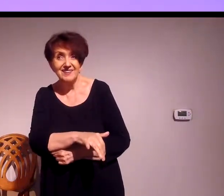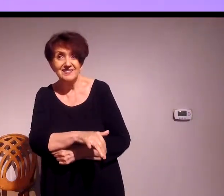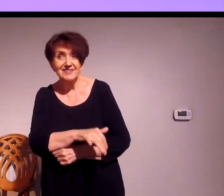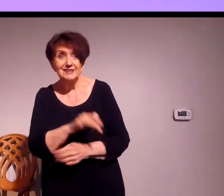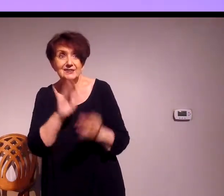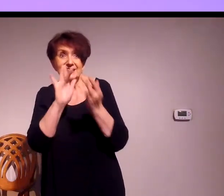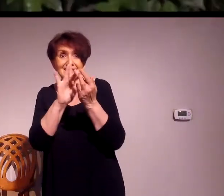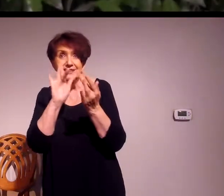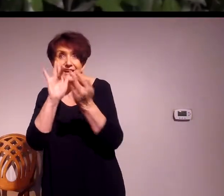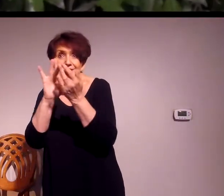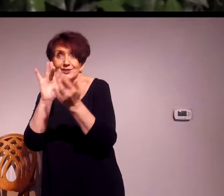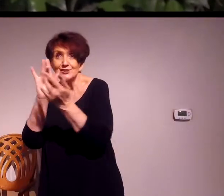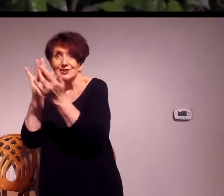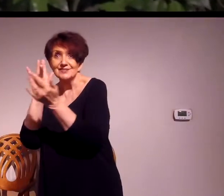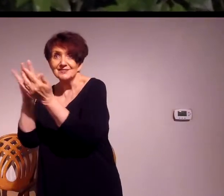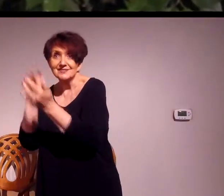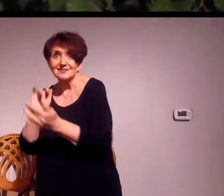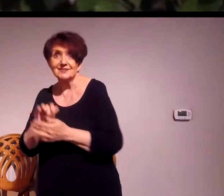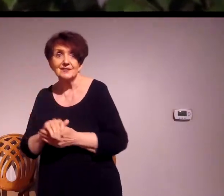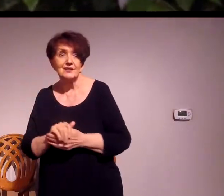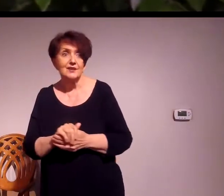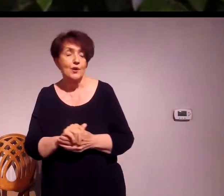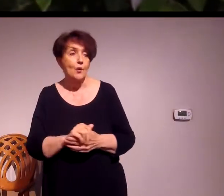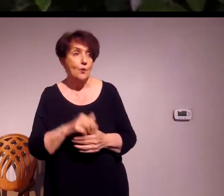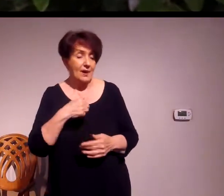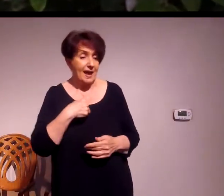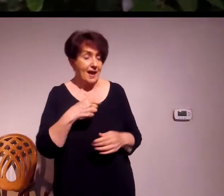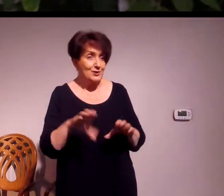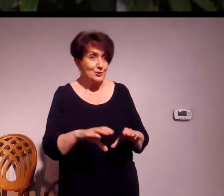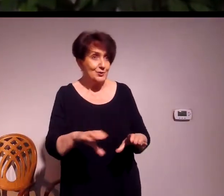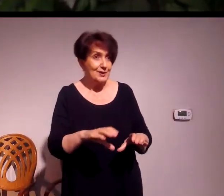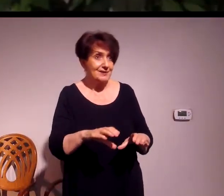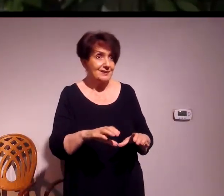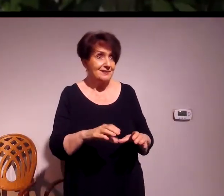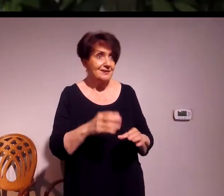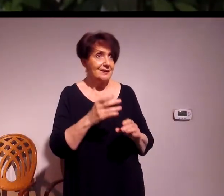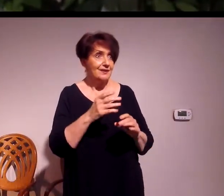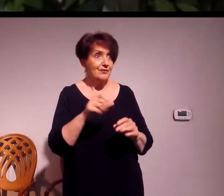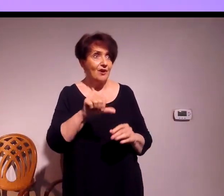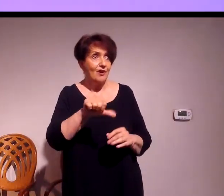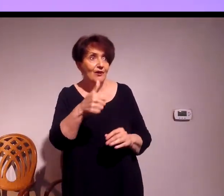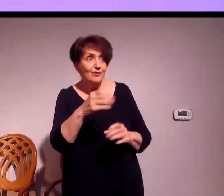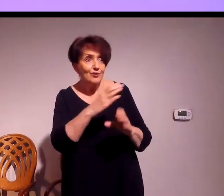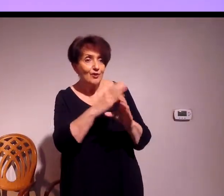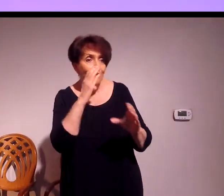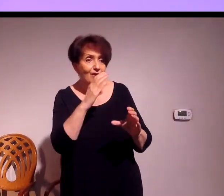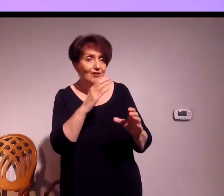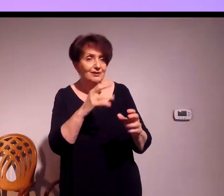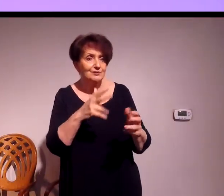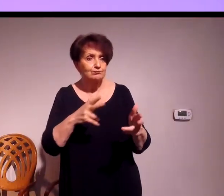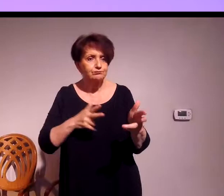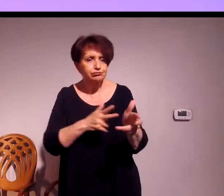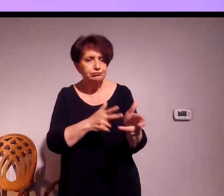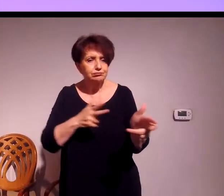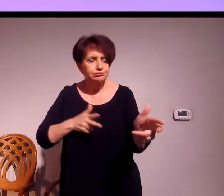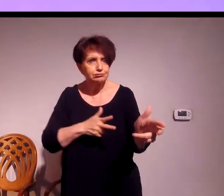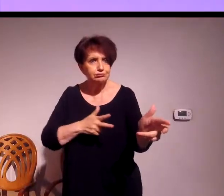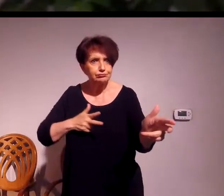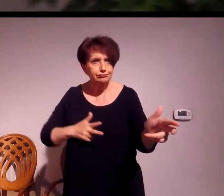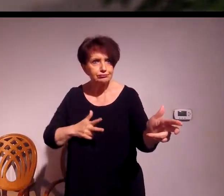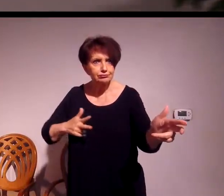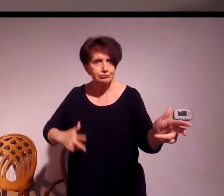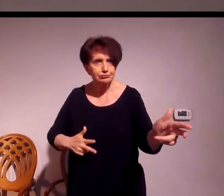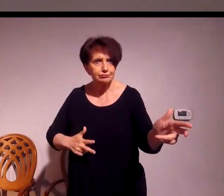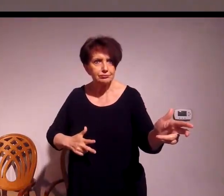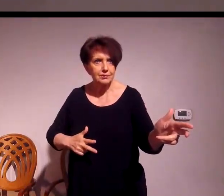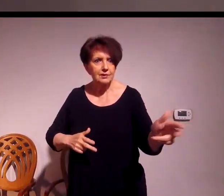contagious. When I do it, the cars that drive up behind me that see me give out the bag, you should see their reaction. All of a